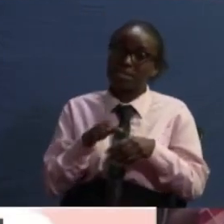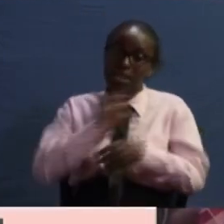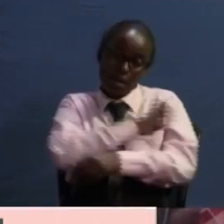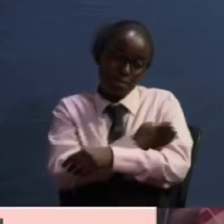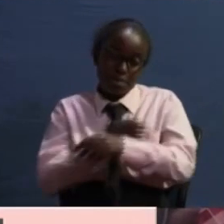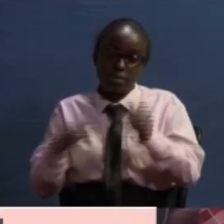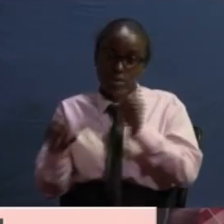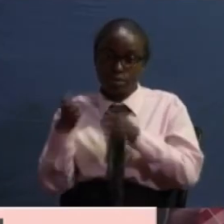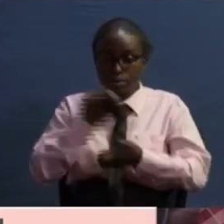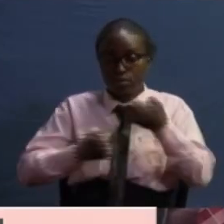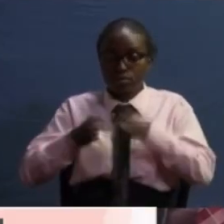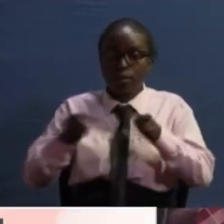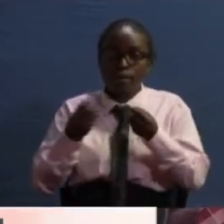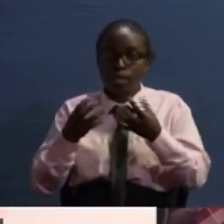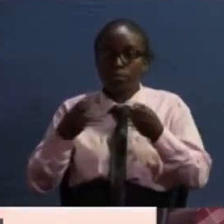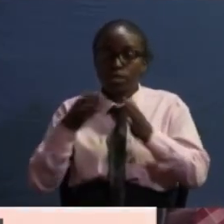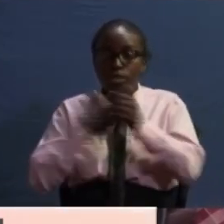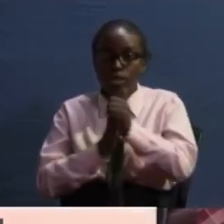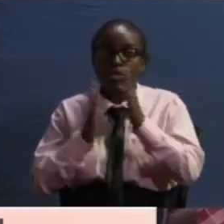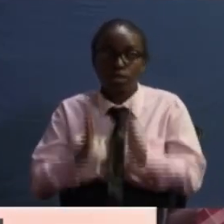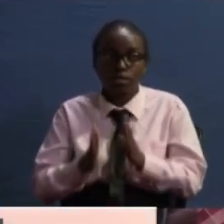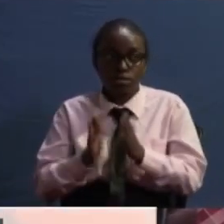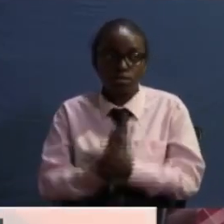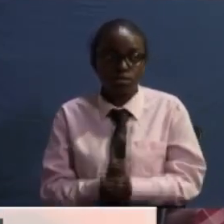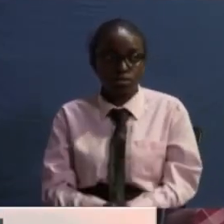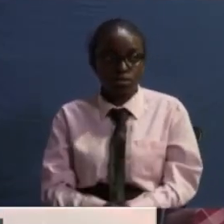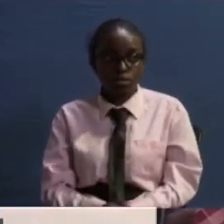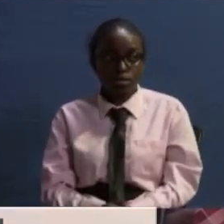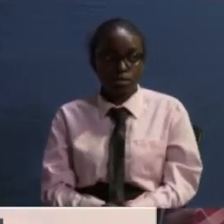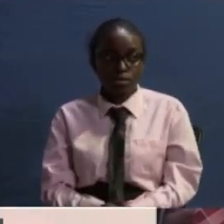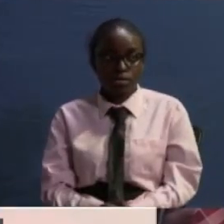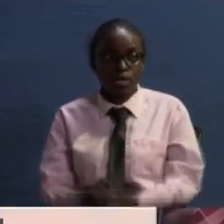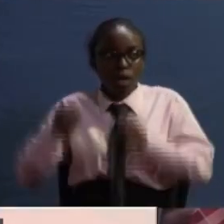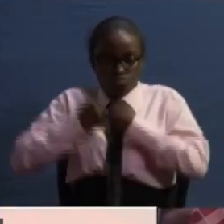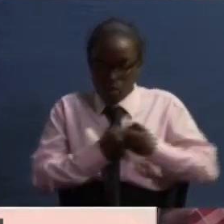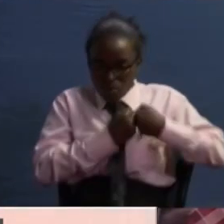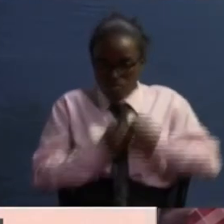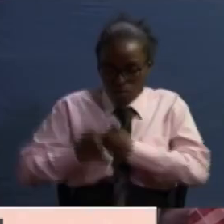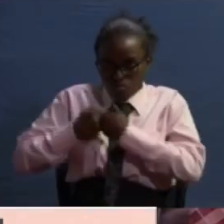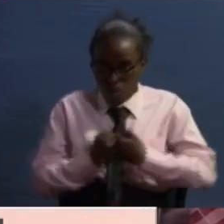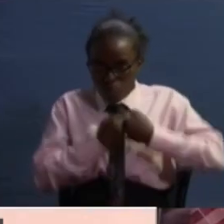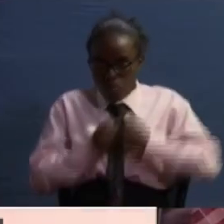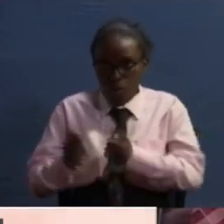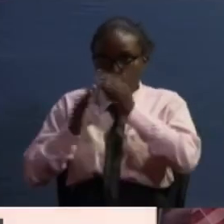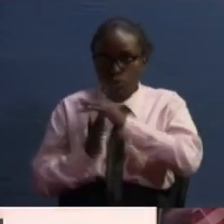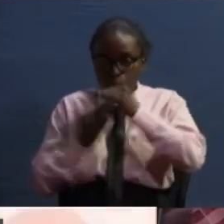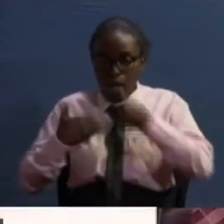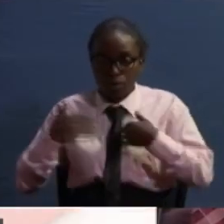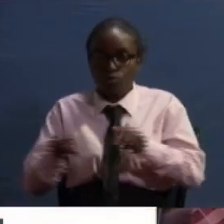there were many, many bidders. And they struggled to be top. I think we've got two such hubs in